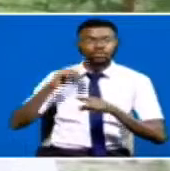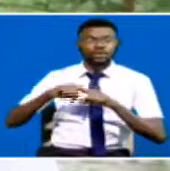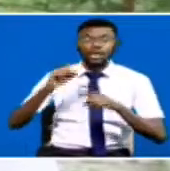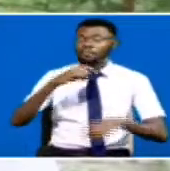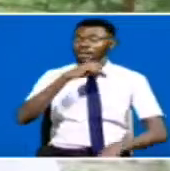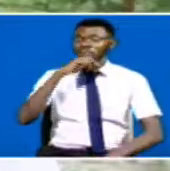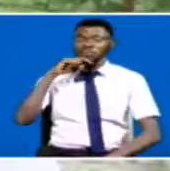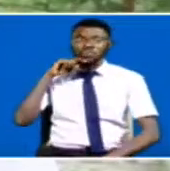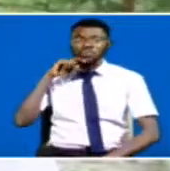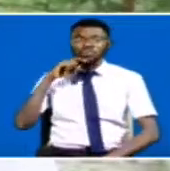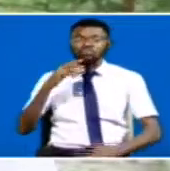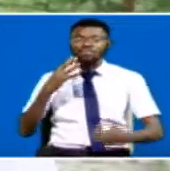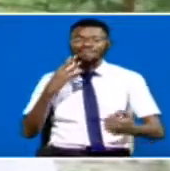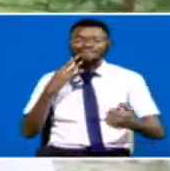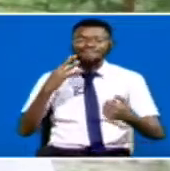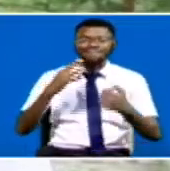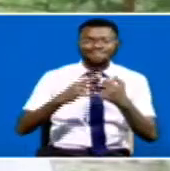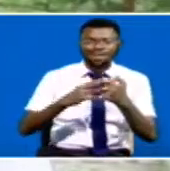had